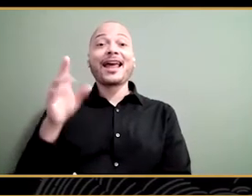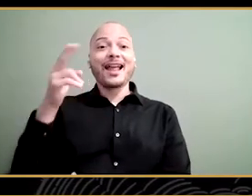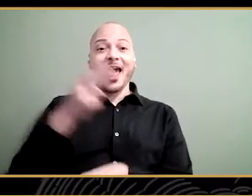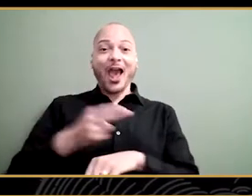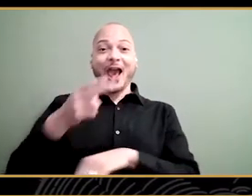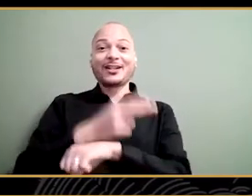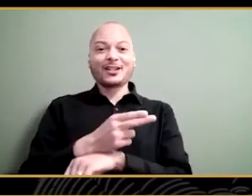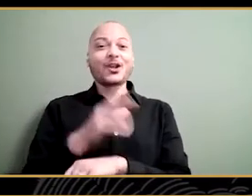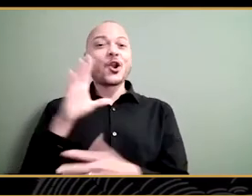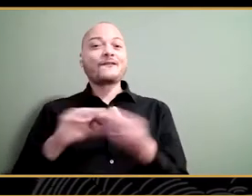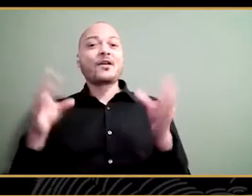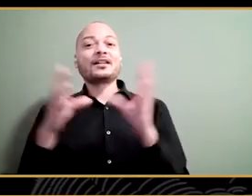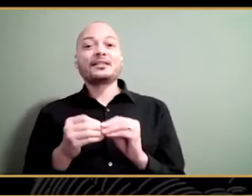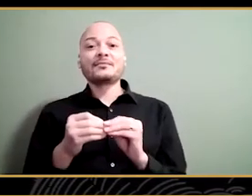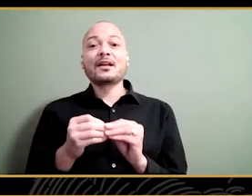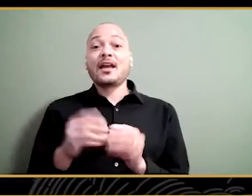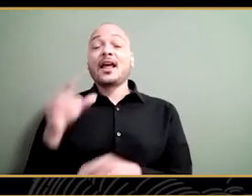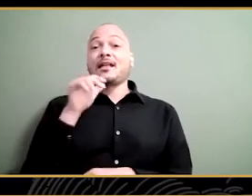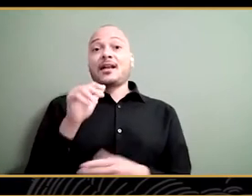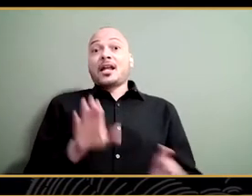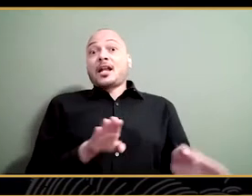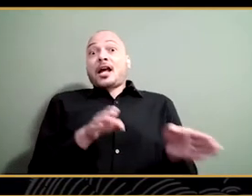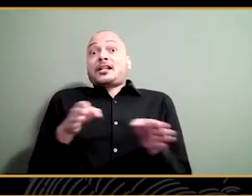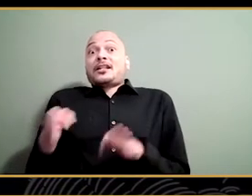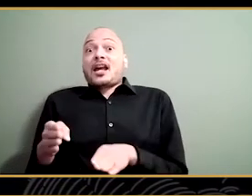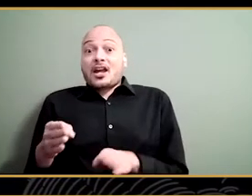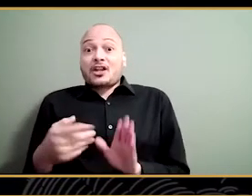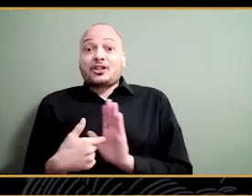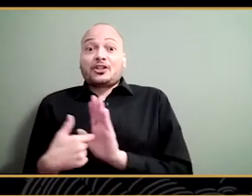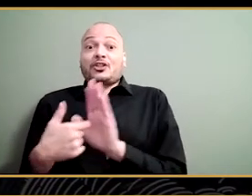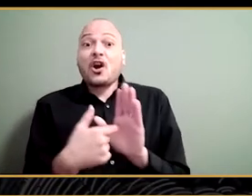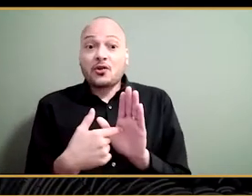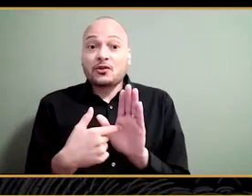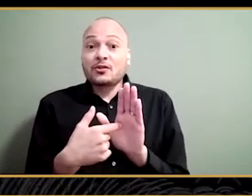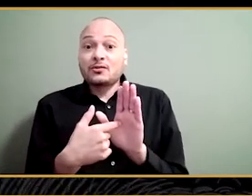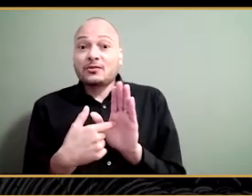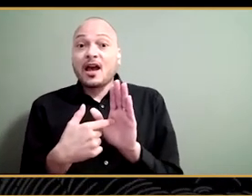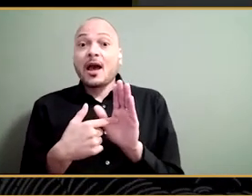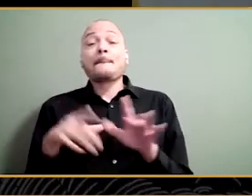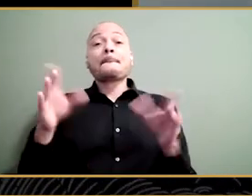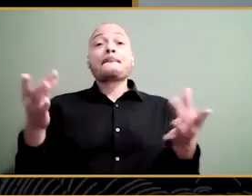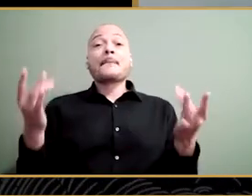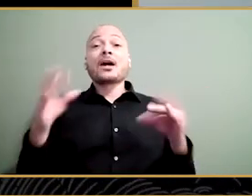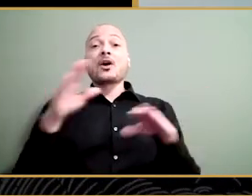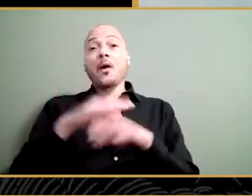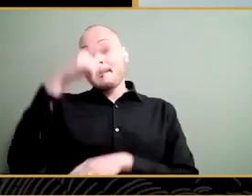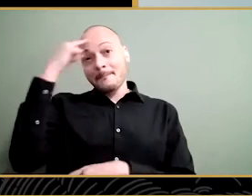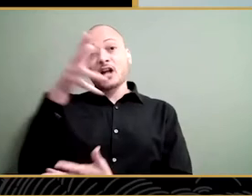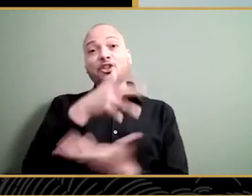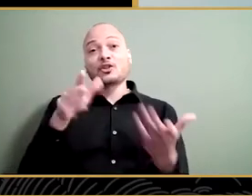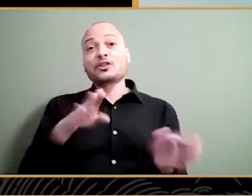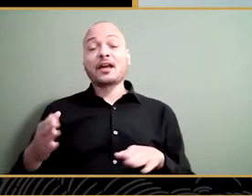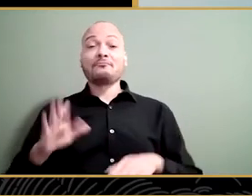hands, the undead provokes an Afro-pessimist meditation on black social death. Hi, my name is Brian